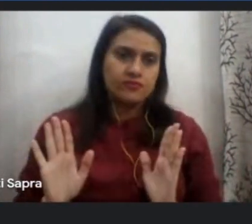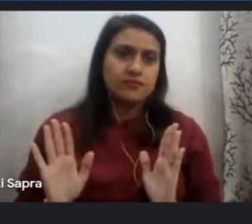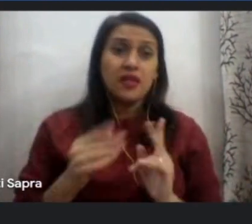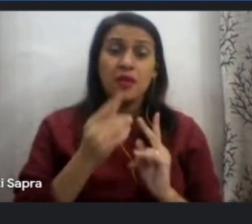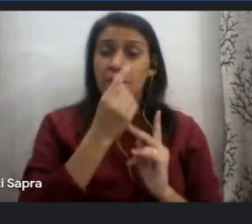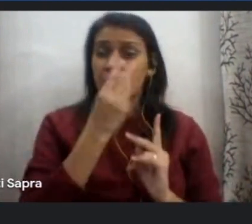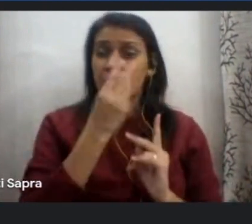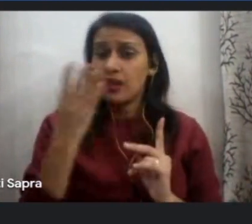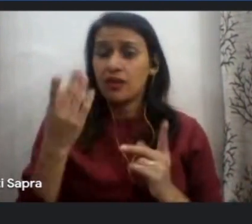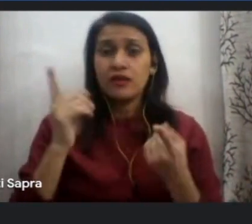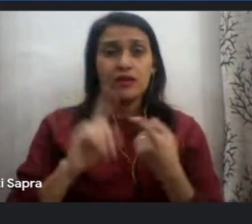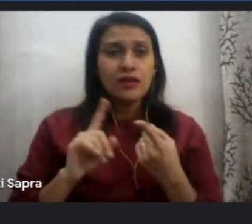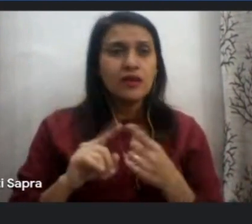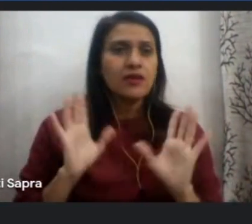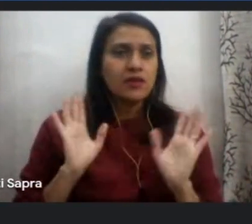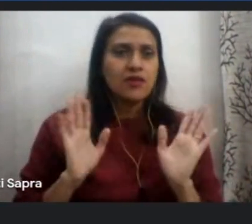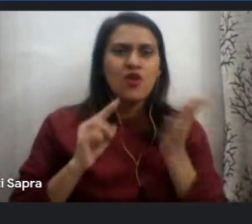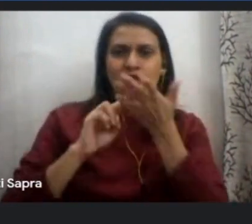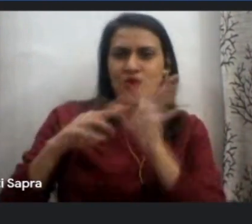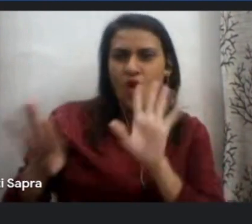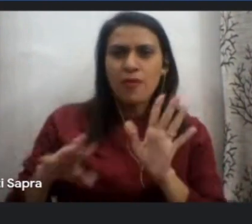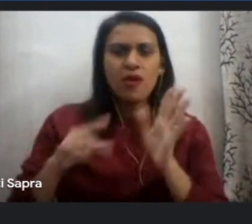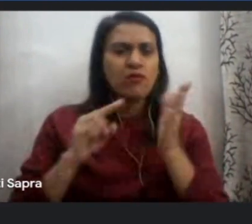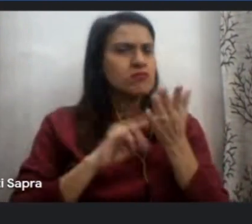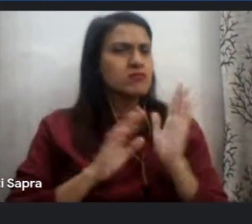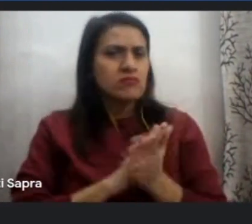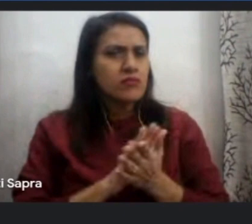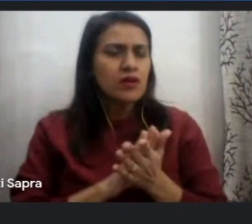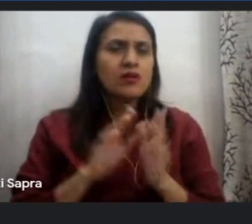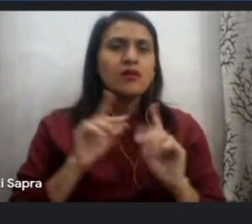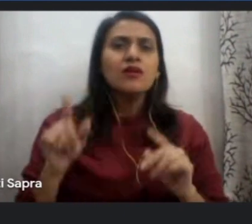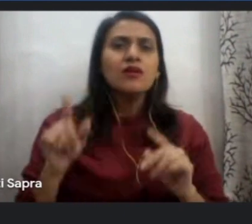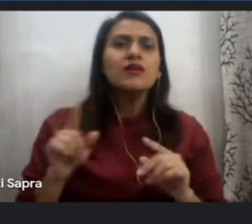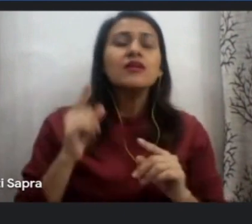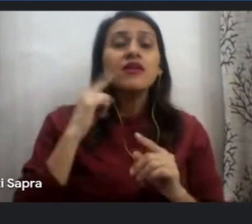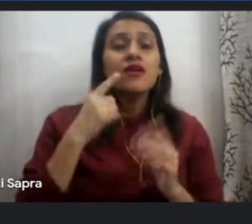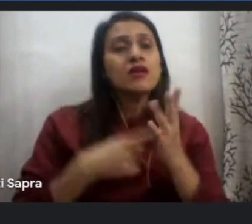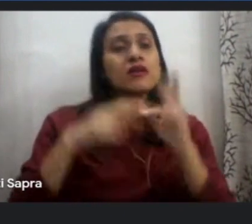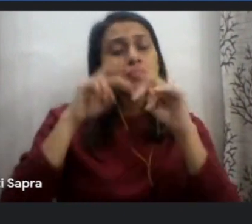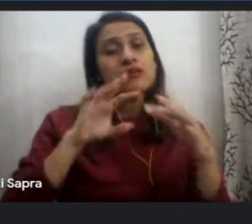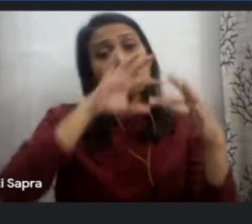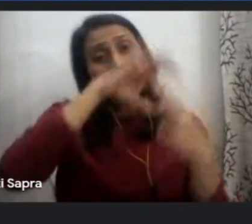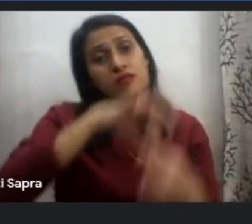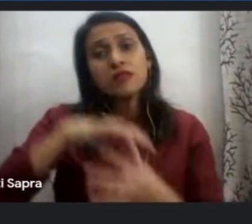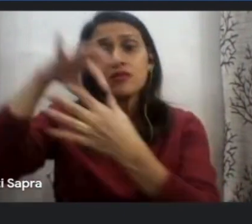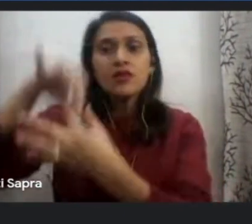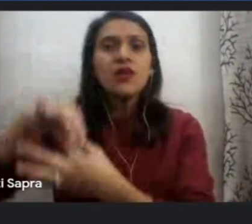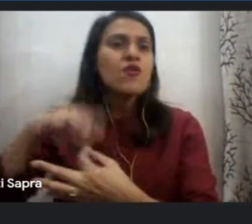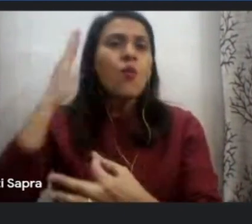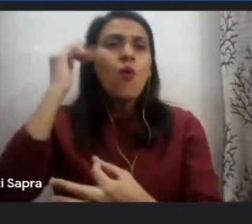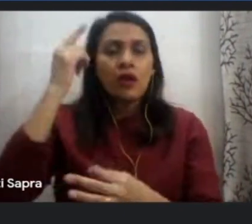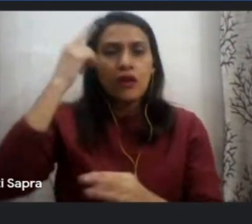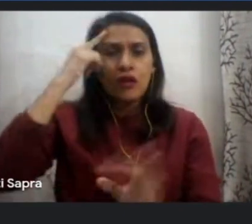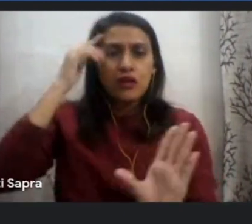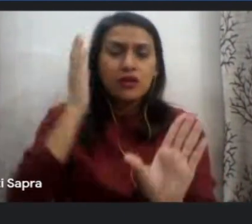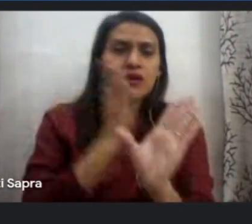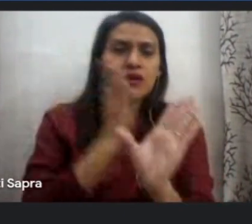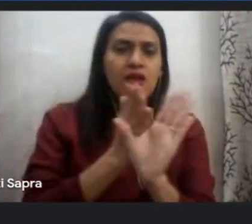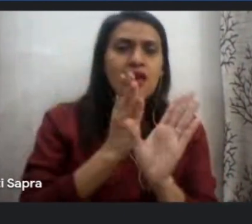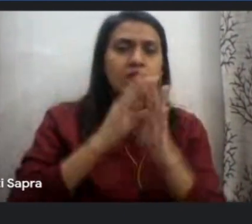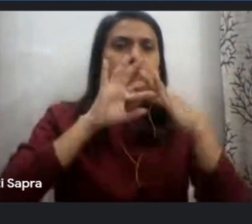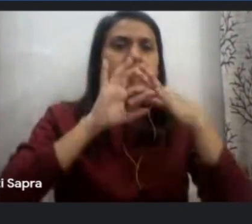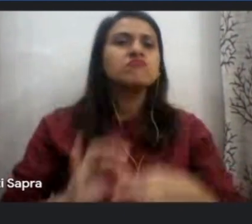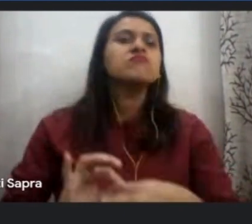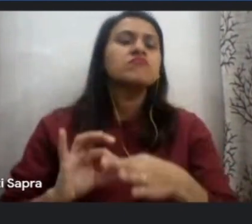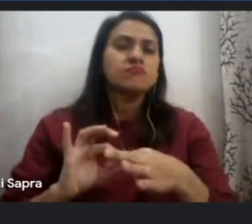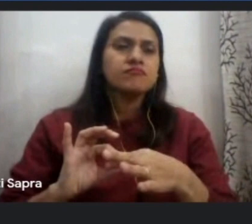example, anonymity and confidentiality in certain research can reinforce stigma, can negate authentic representations,